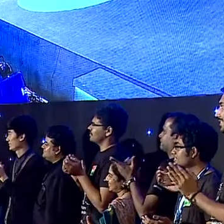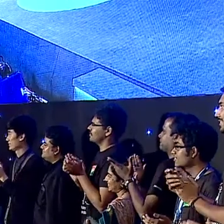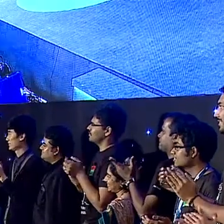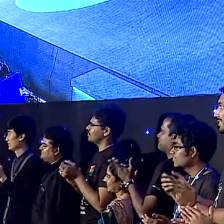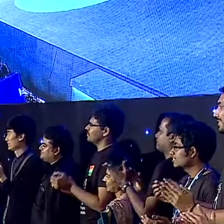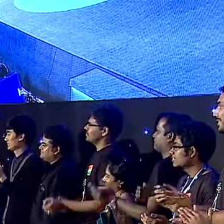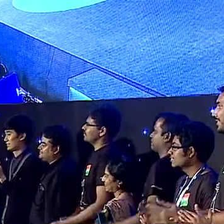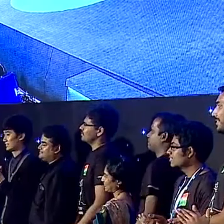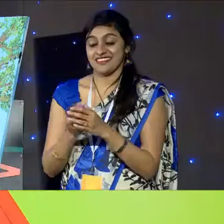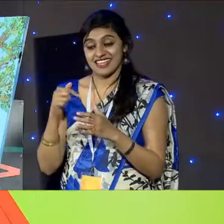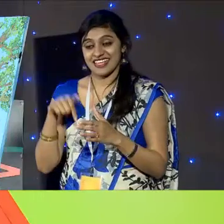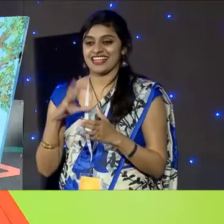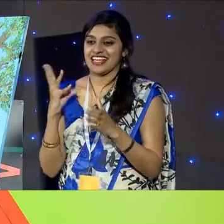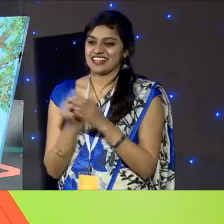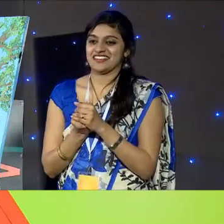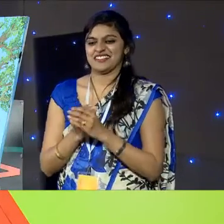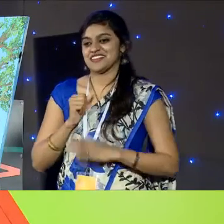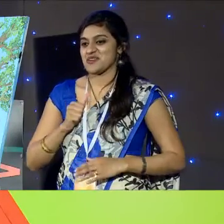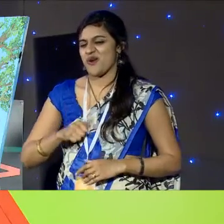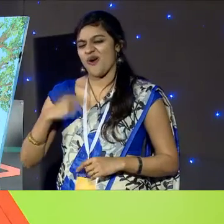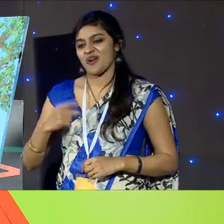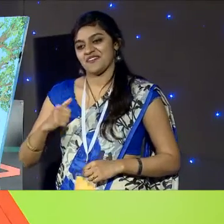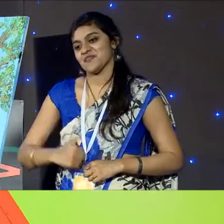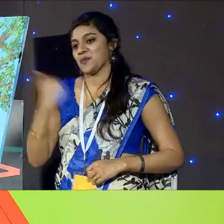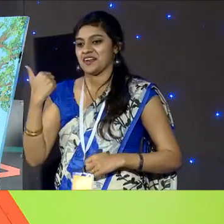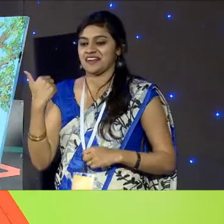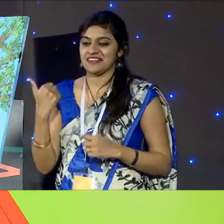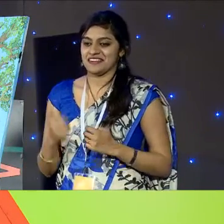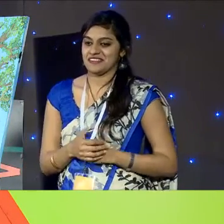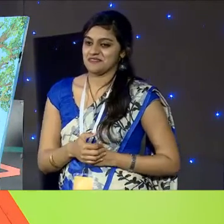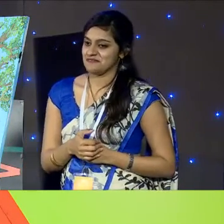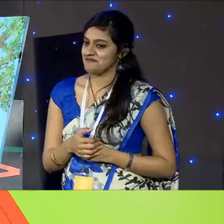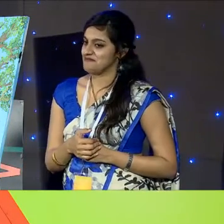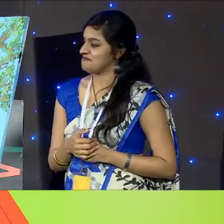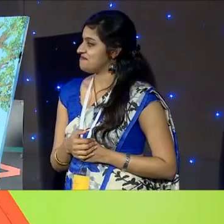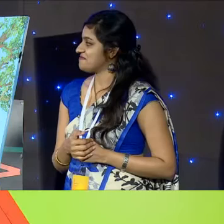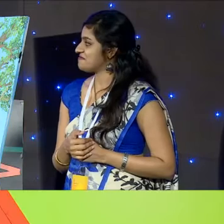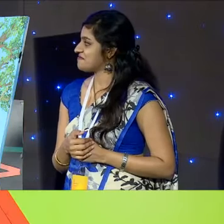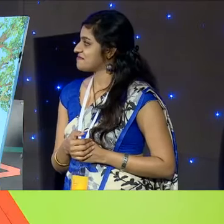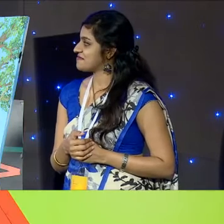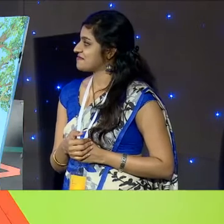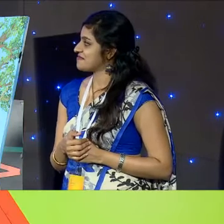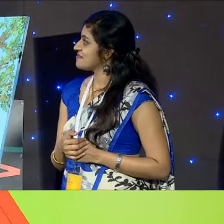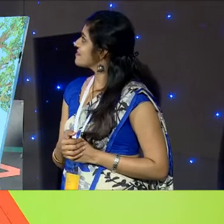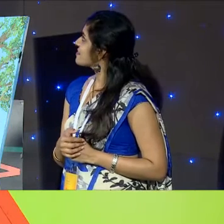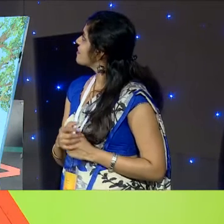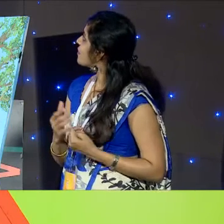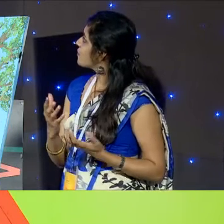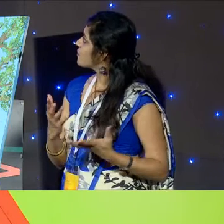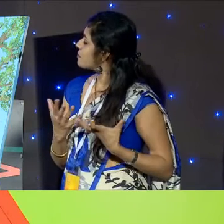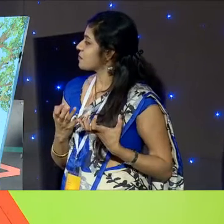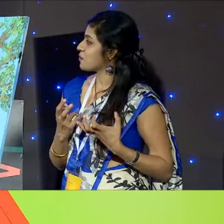the ultimate winner. Shifting this inclusivity of the evening of joy, I want to bring